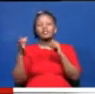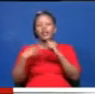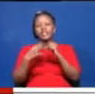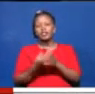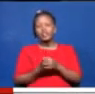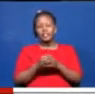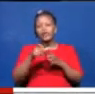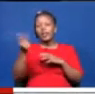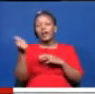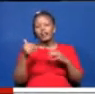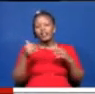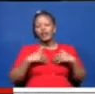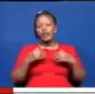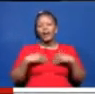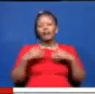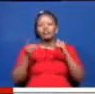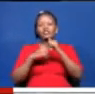has